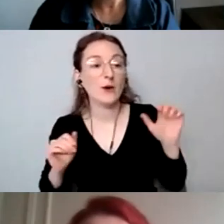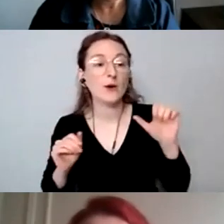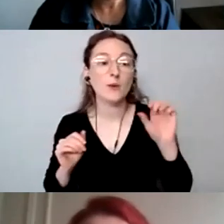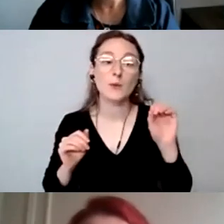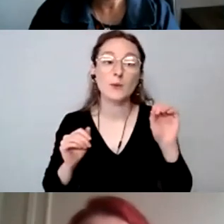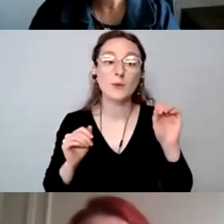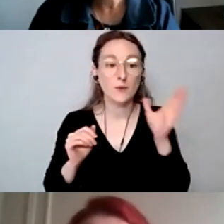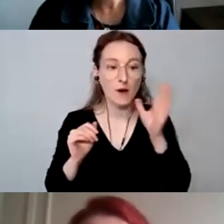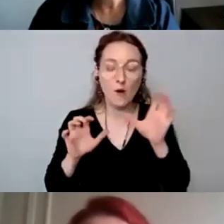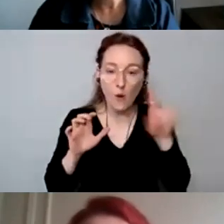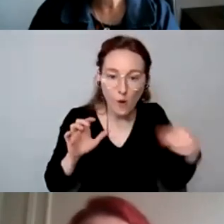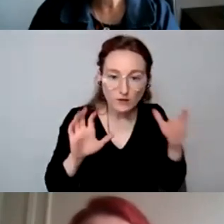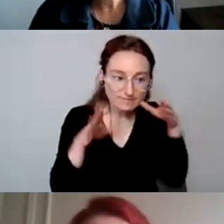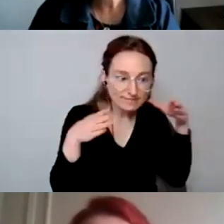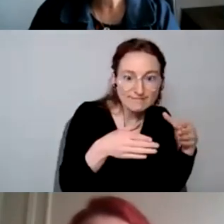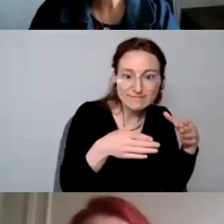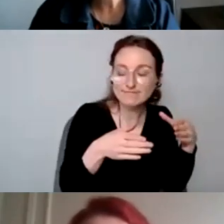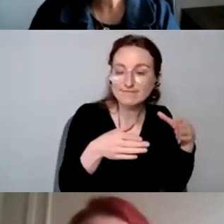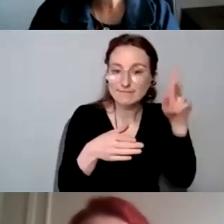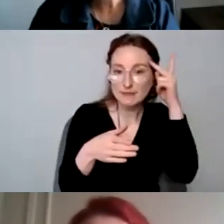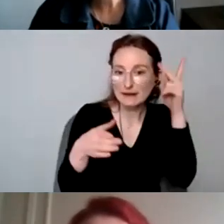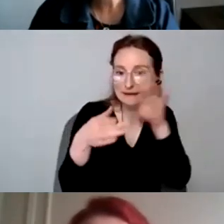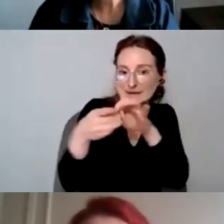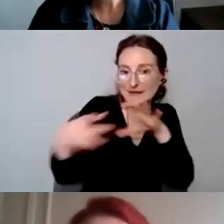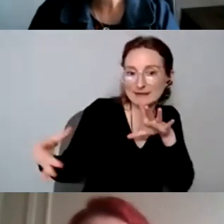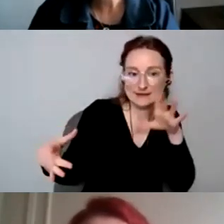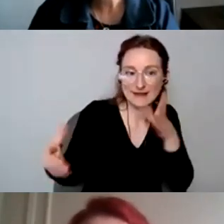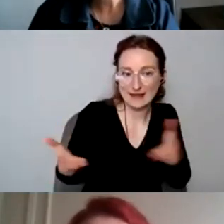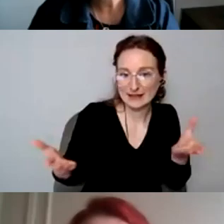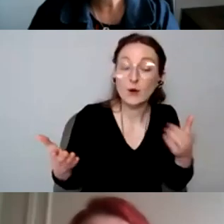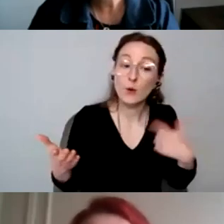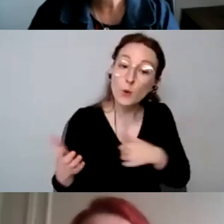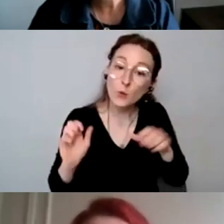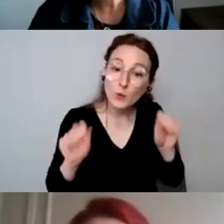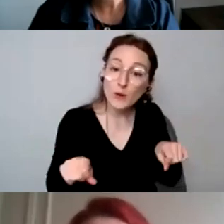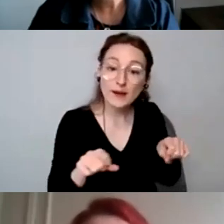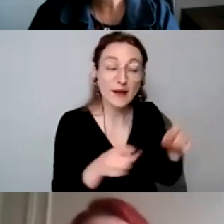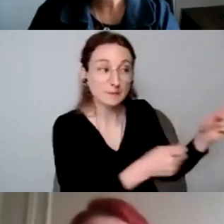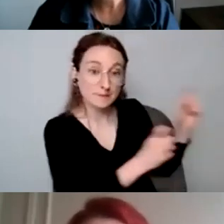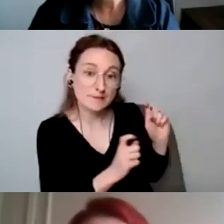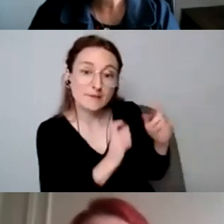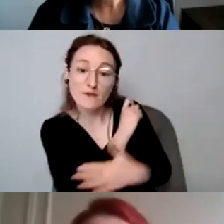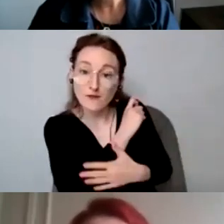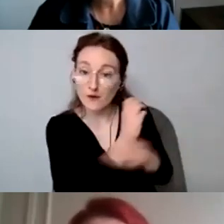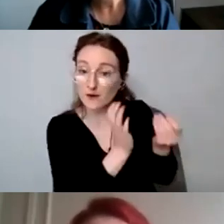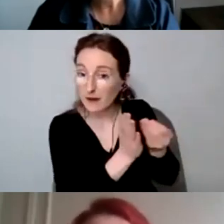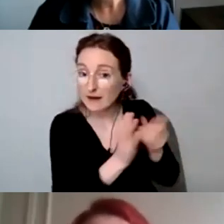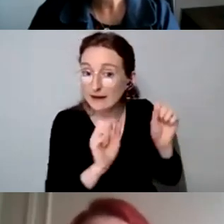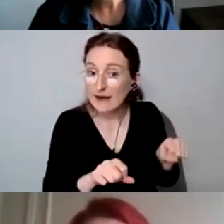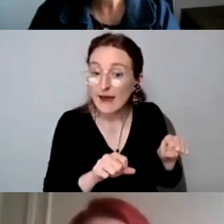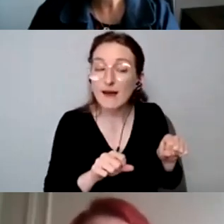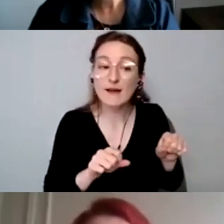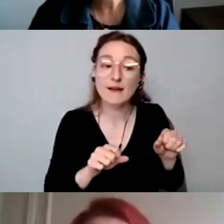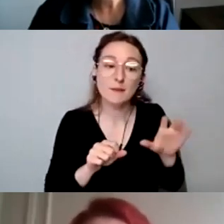depoliticized, were still able to receive foreign donations, foreign money, and so what